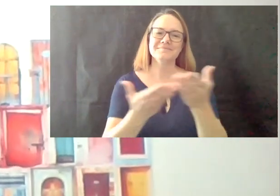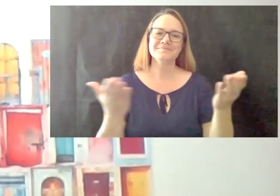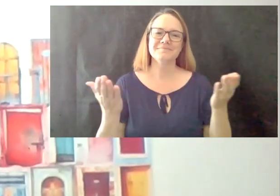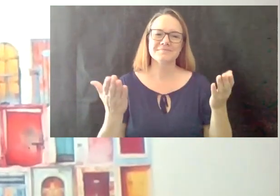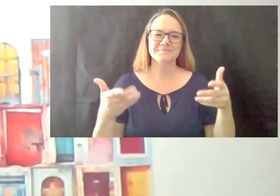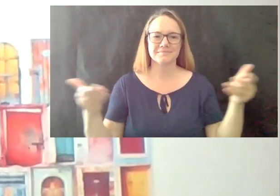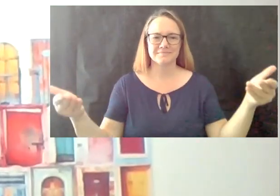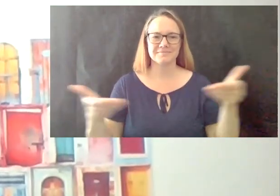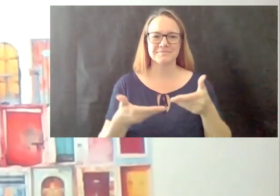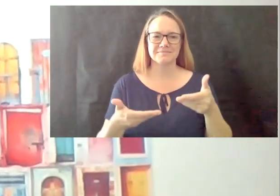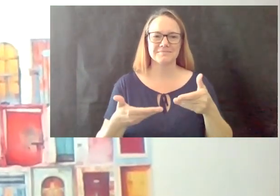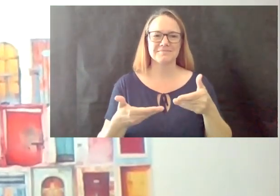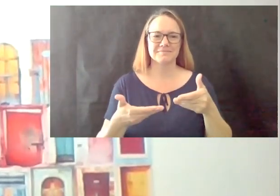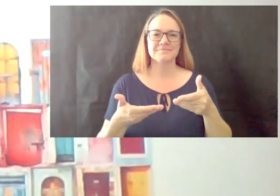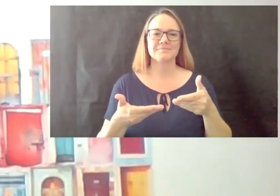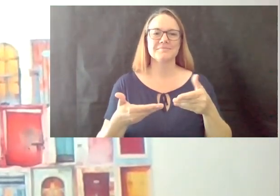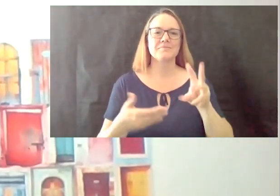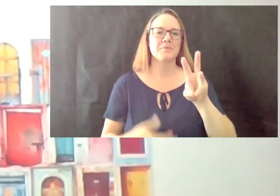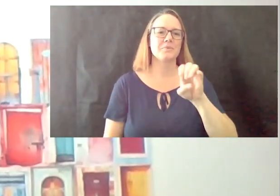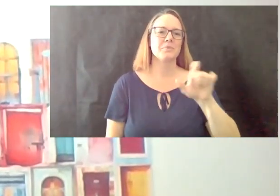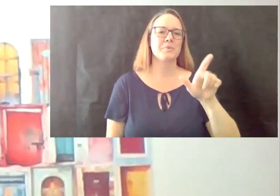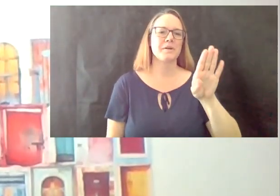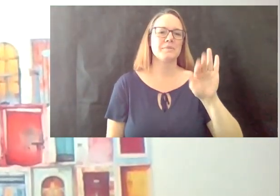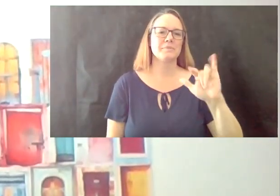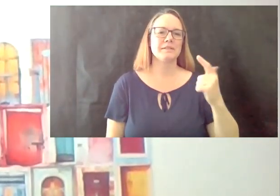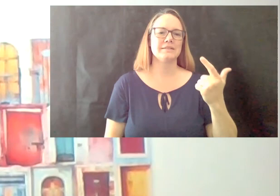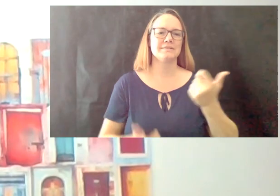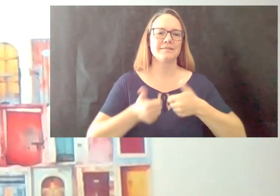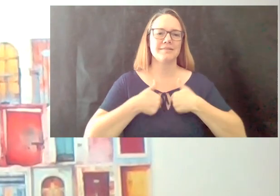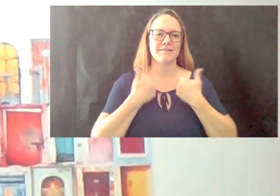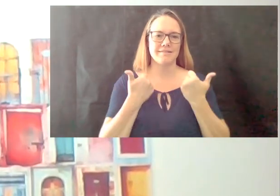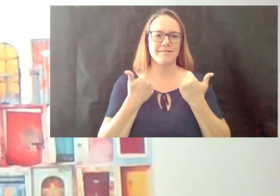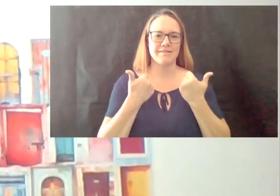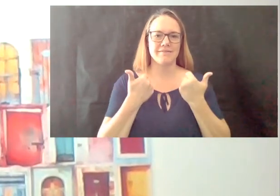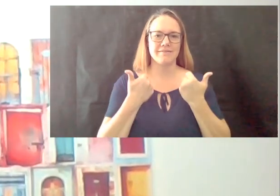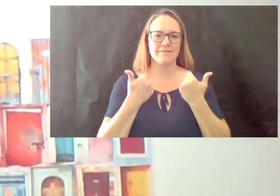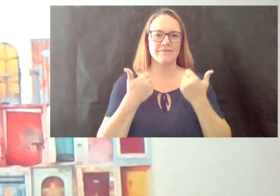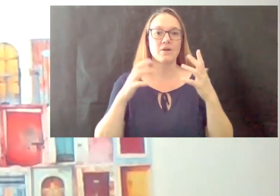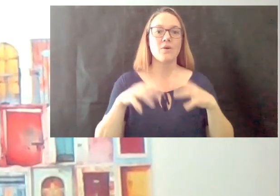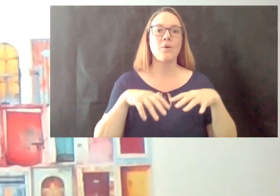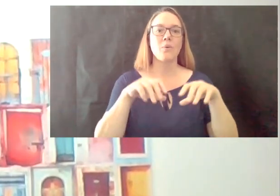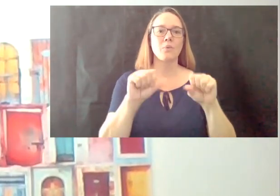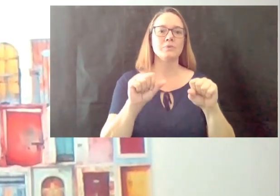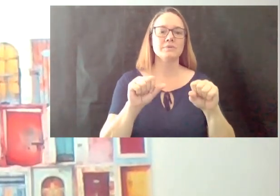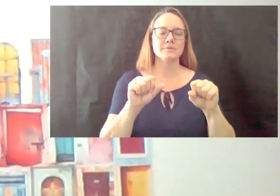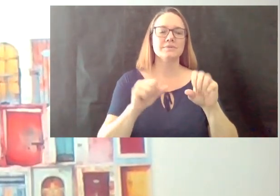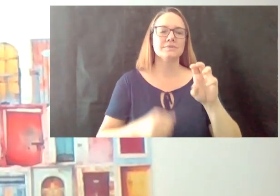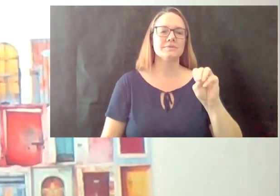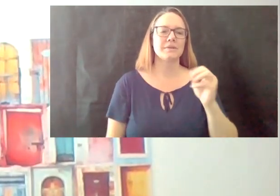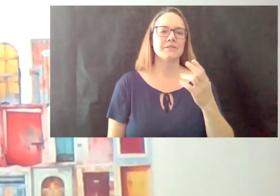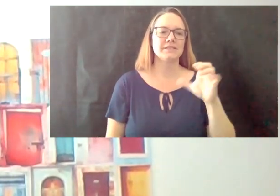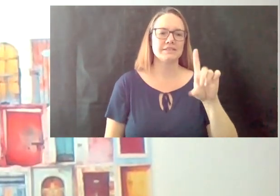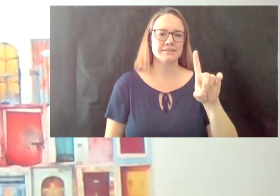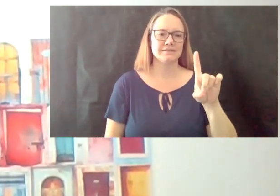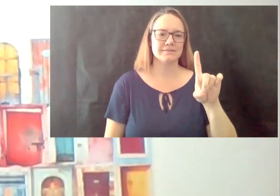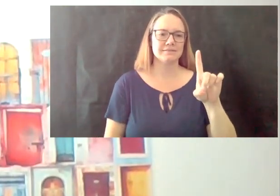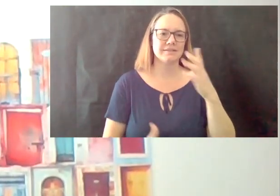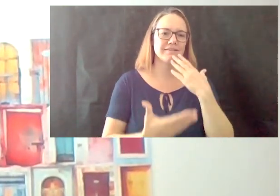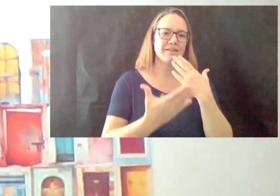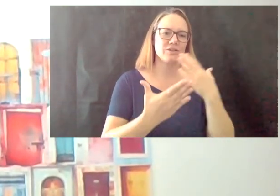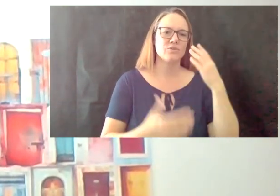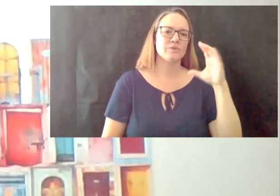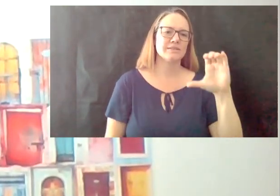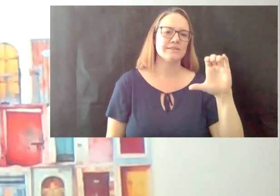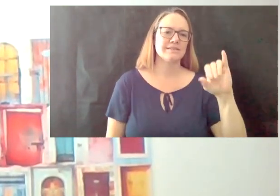Hello, everyone, and welcome to another edition of Wellbeing Live, hosted by the Mental Health Center of Denver, and thanks to our